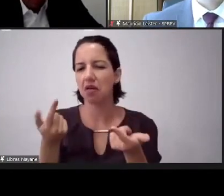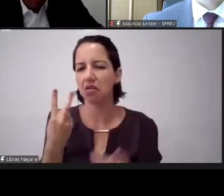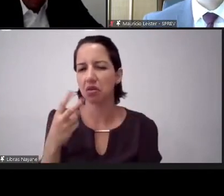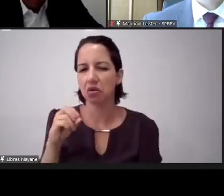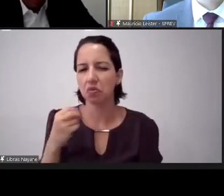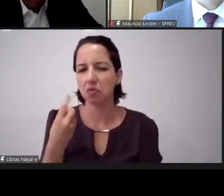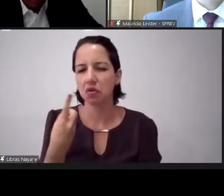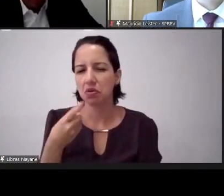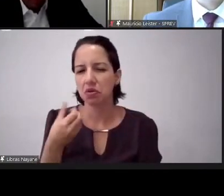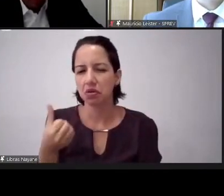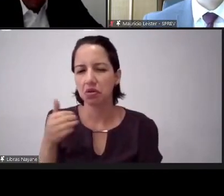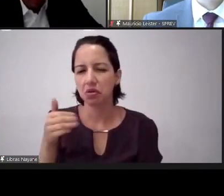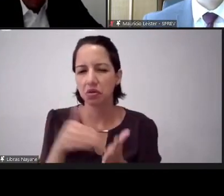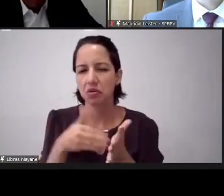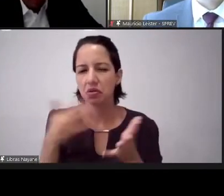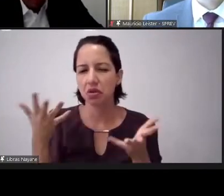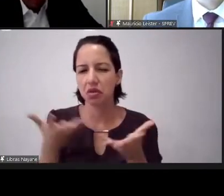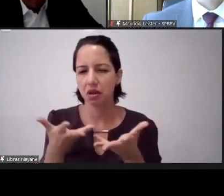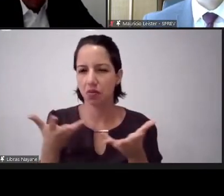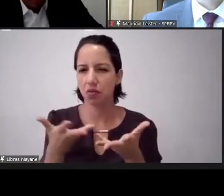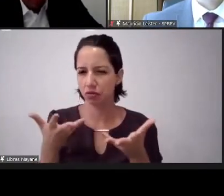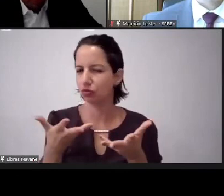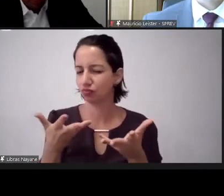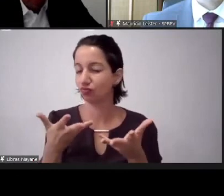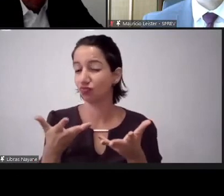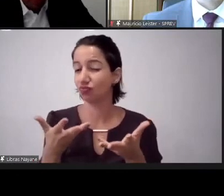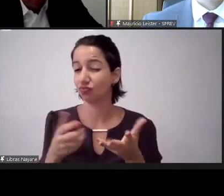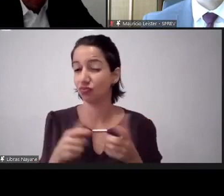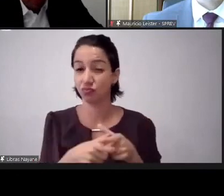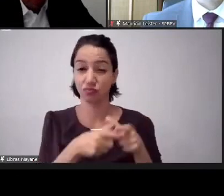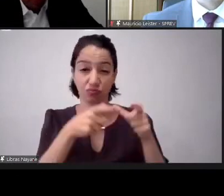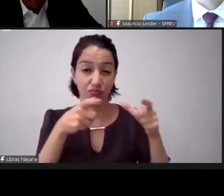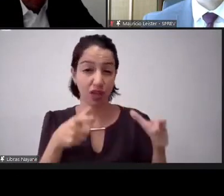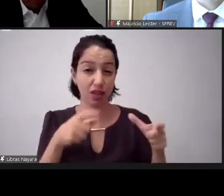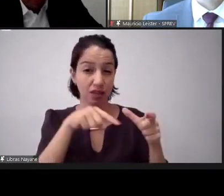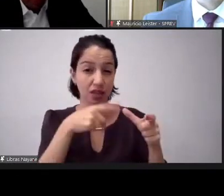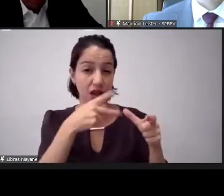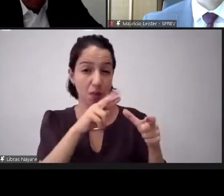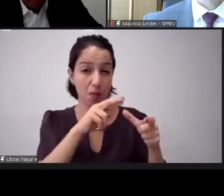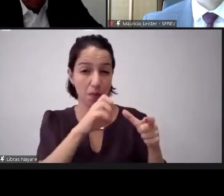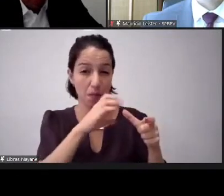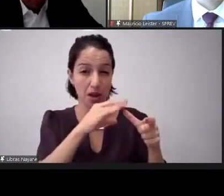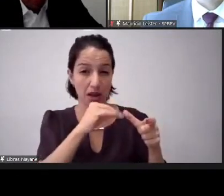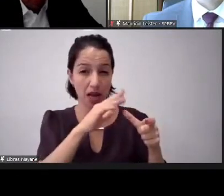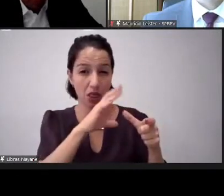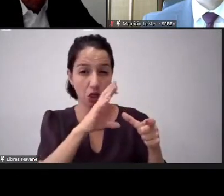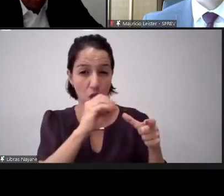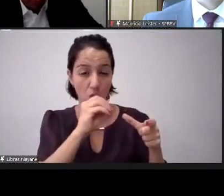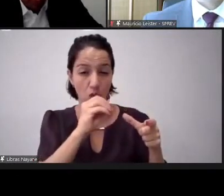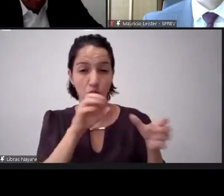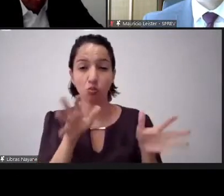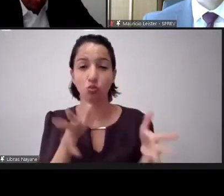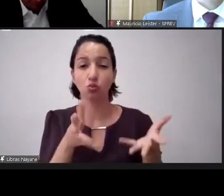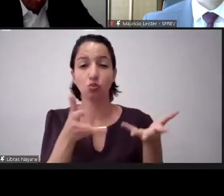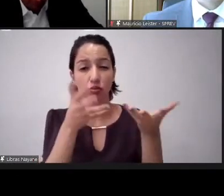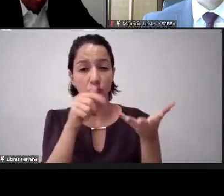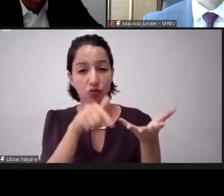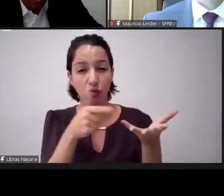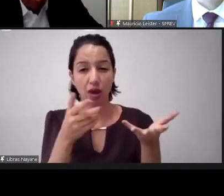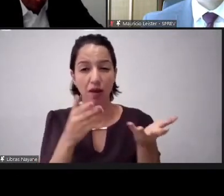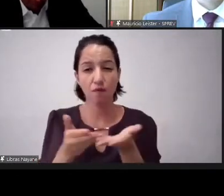that was expended in 2016. We see that what we say, there